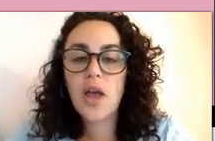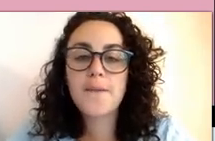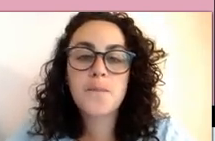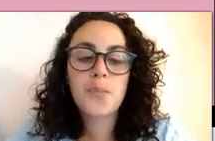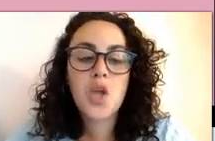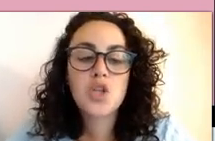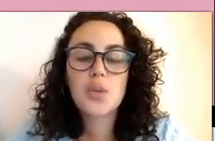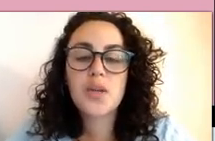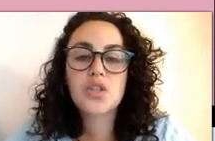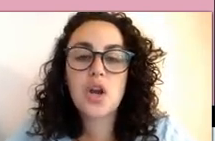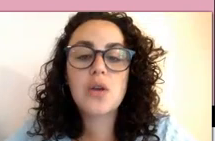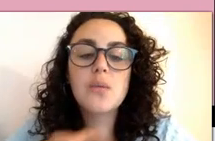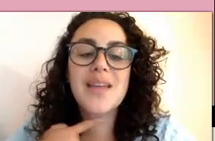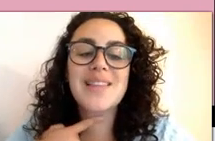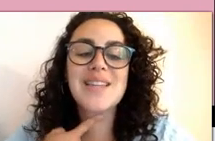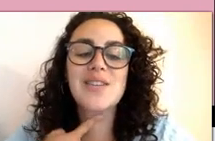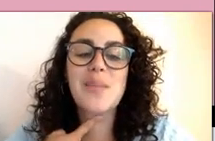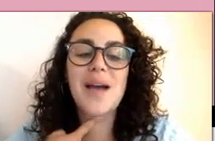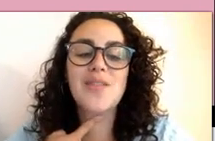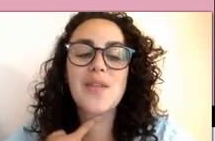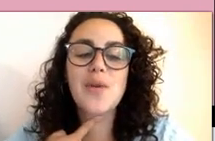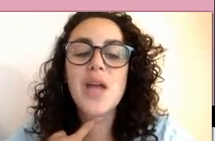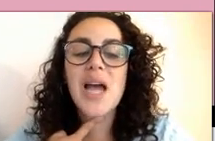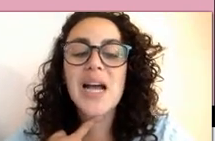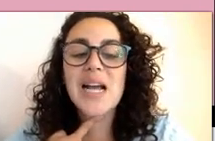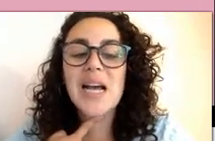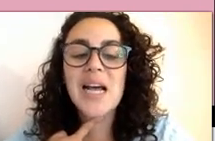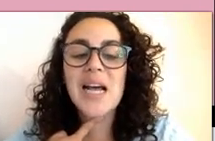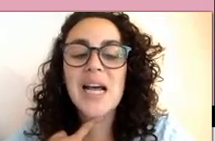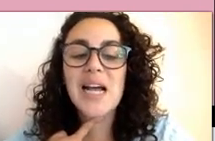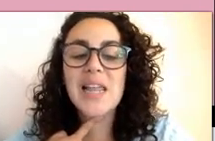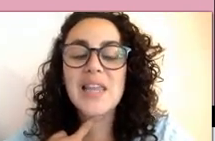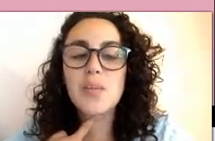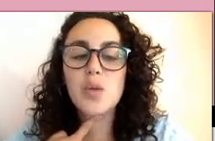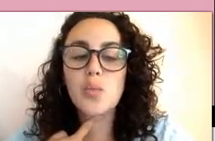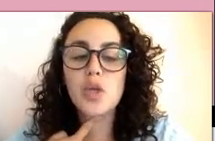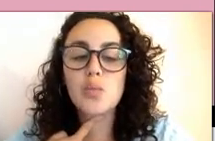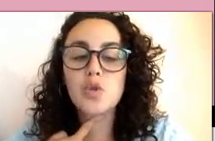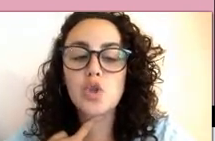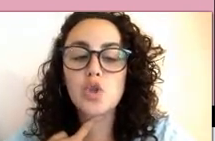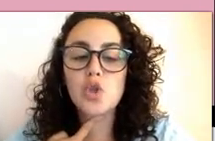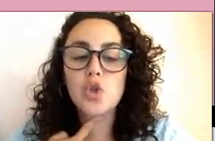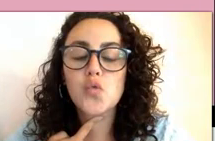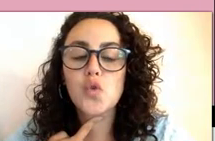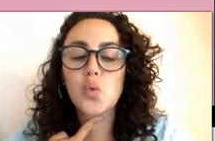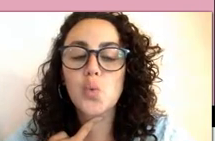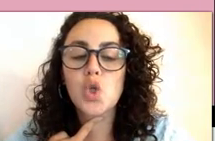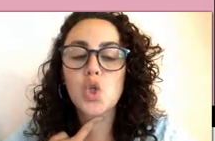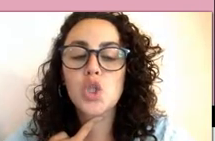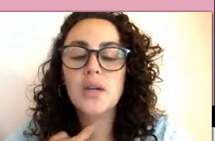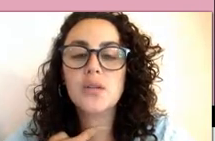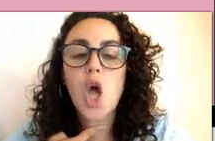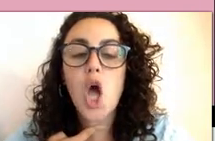You try. So I'm going to start making the sound in the back of my throat. K. And then I'm going to bring my lips together for the